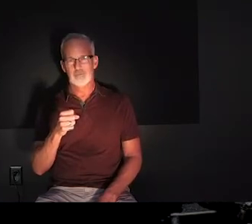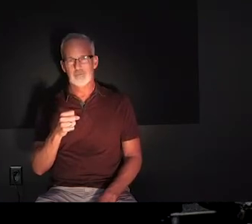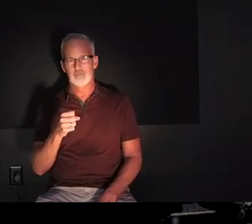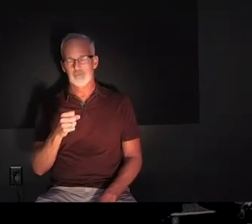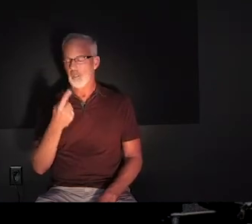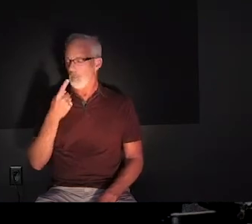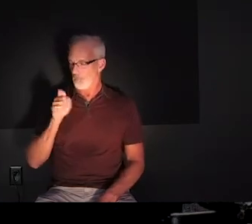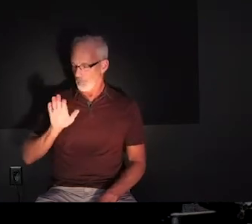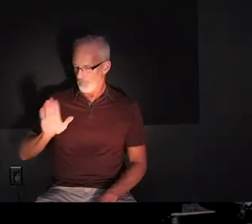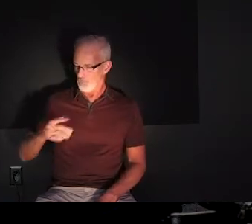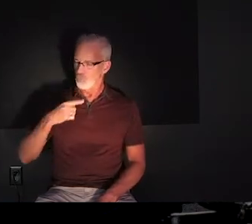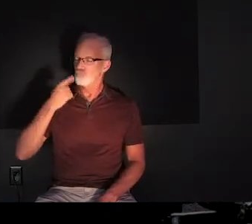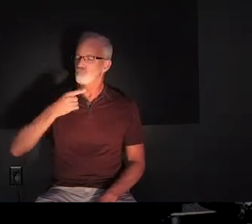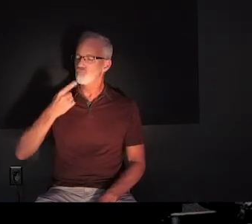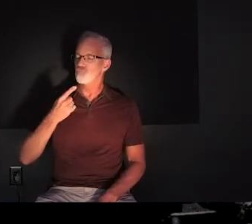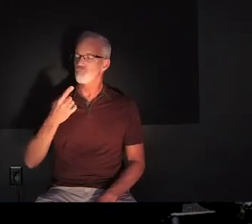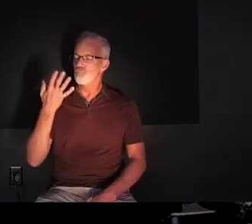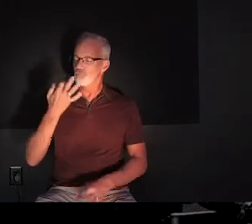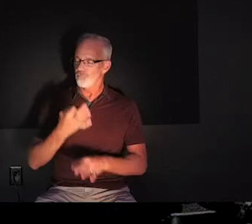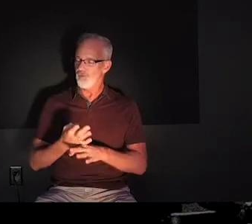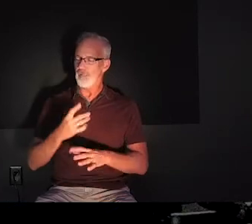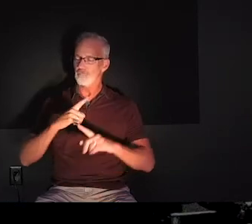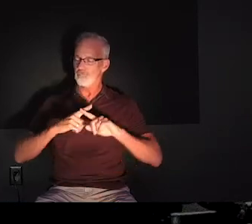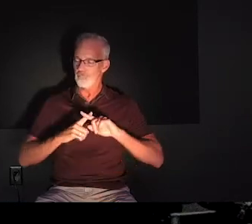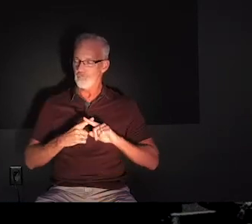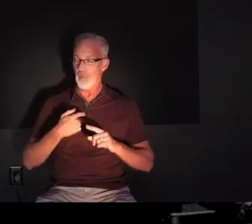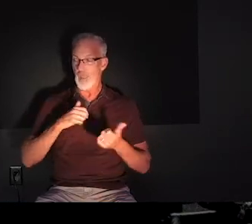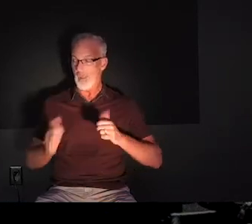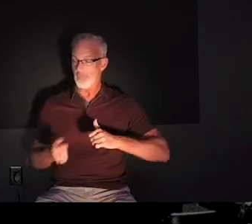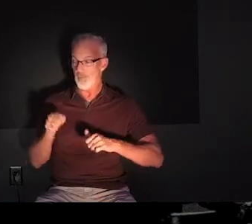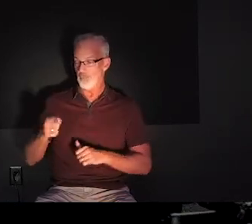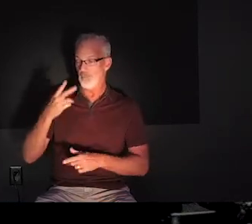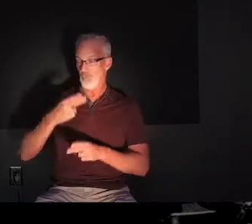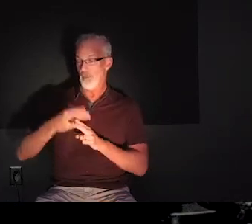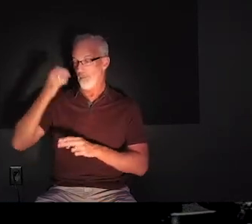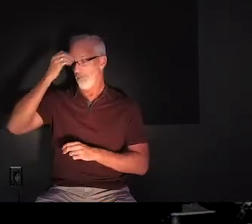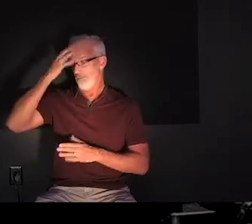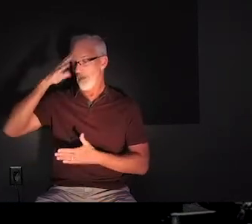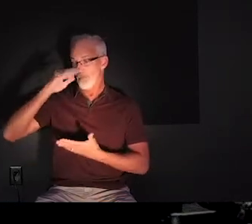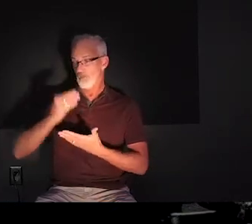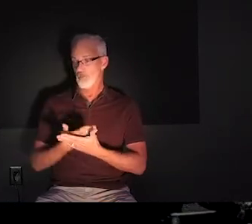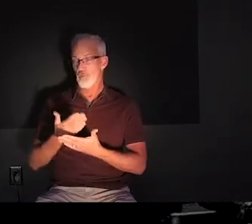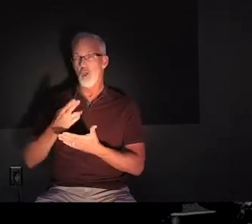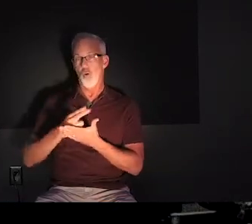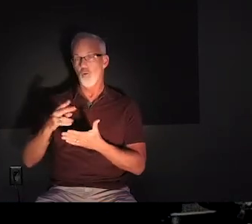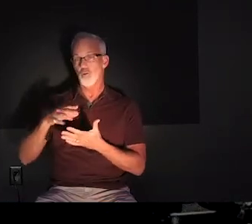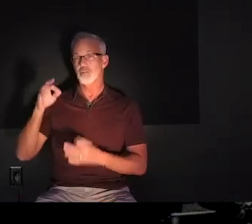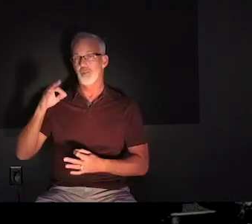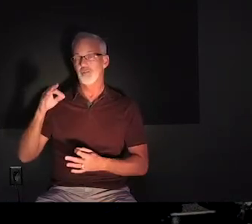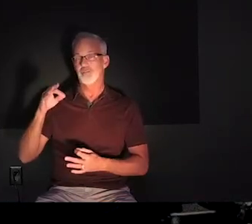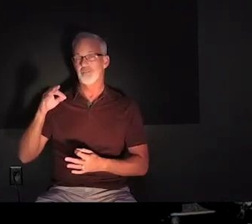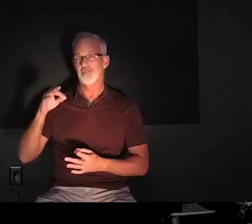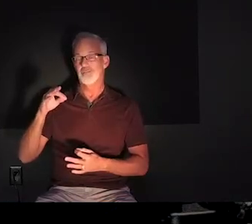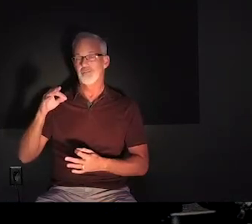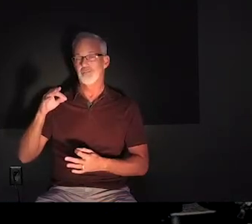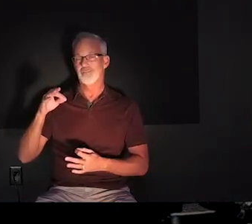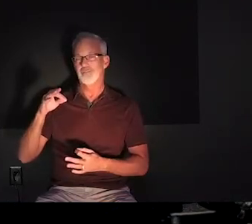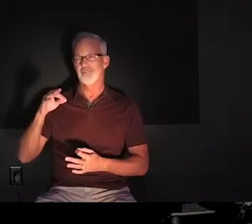"Upon your profession of faith, I baptize you in the name of the Father, the Son, and the Holy